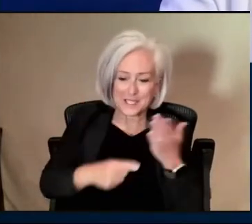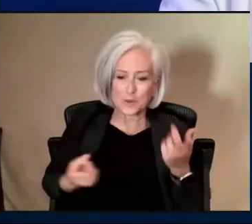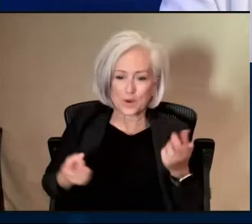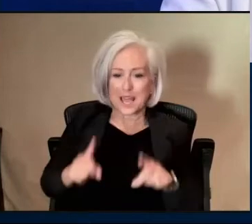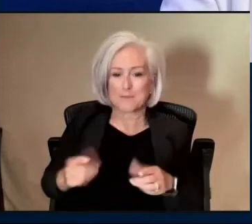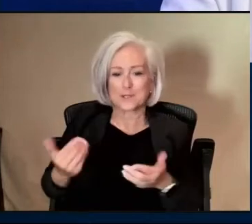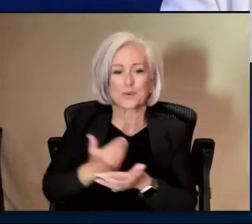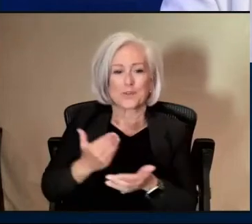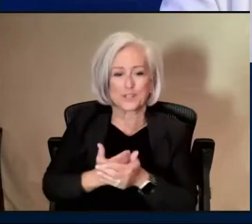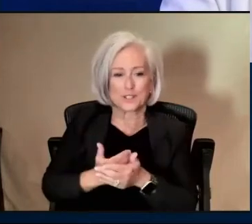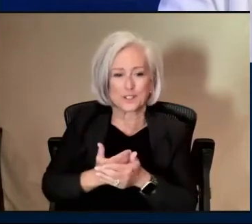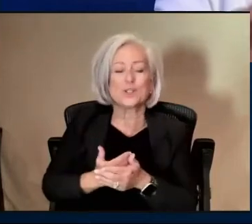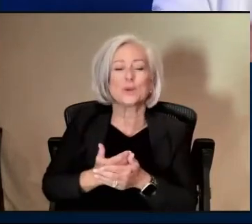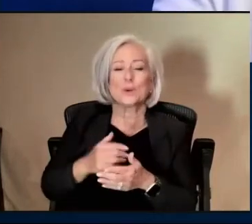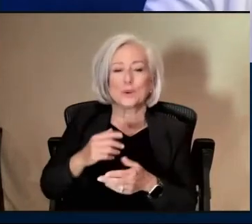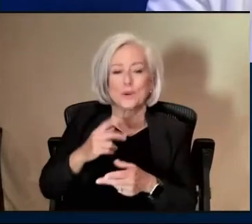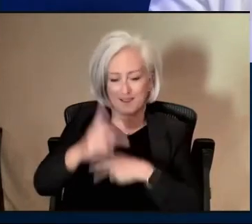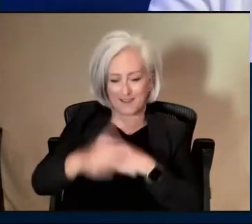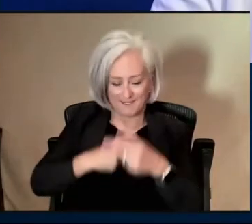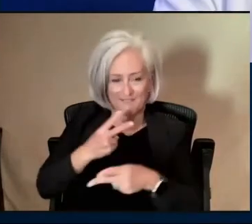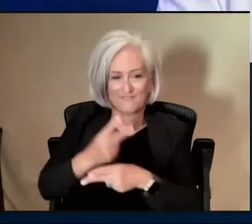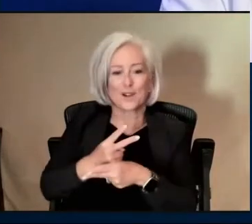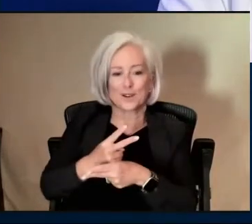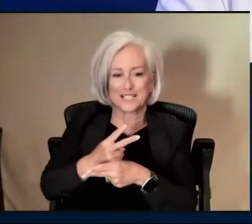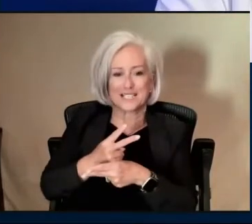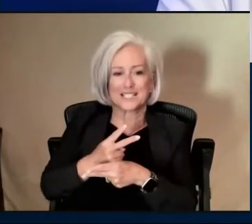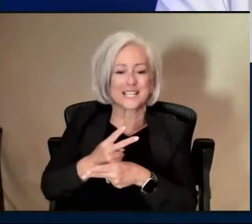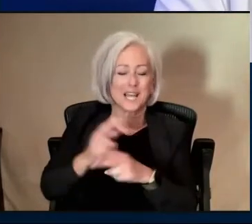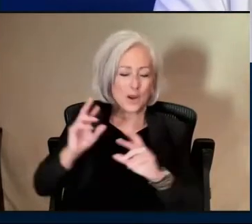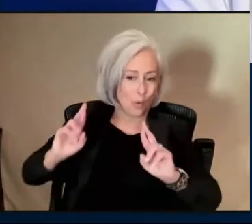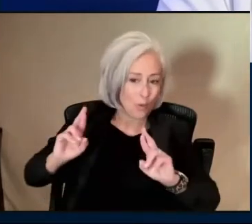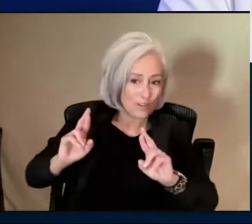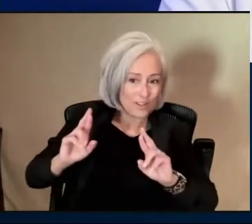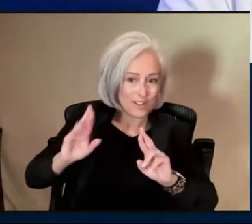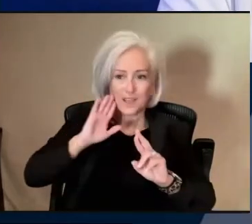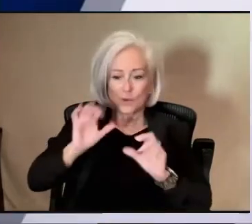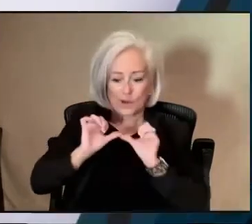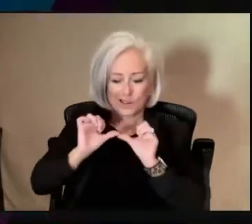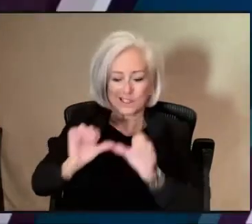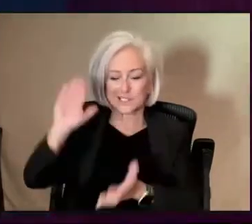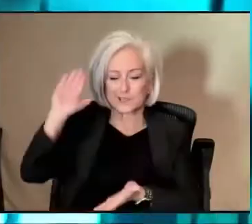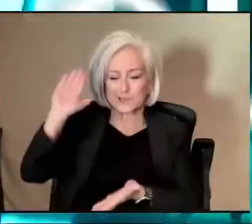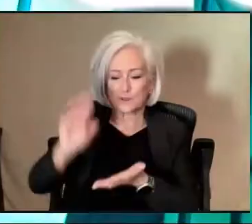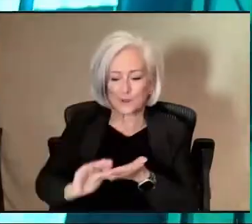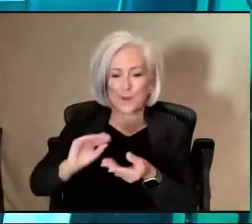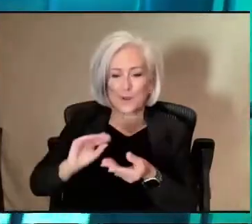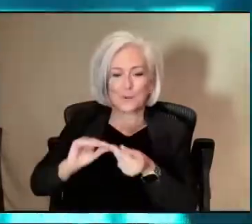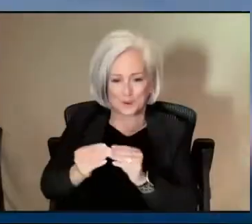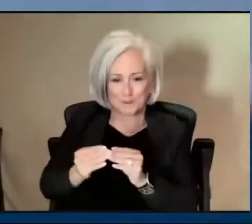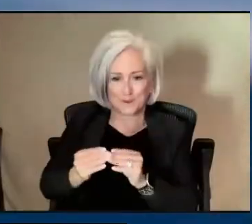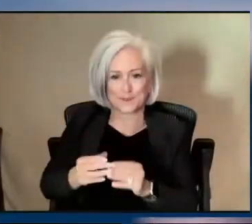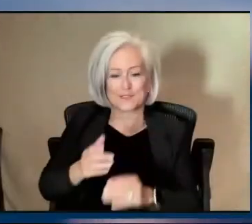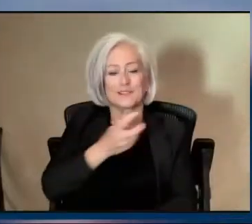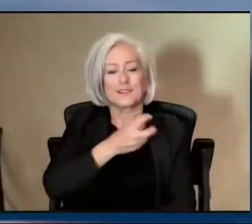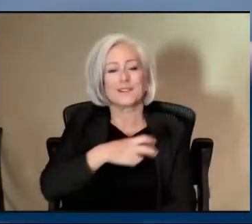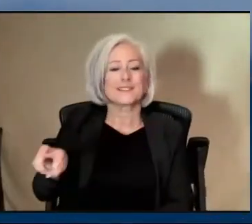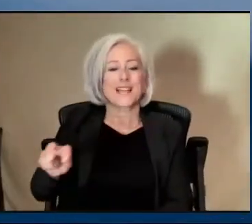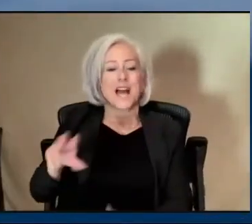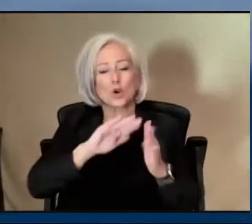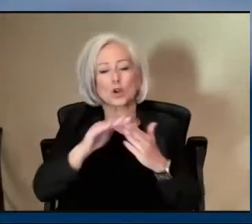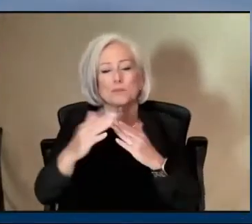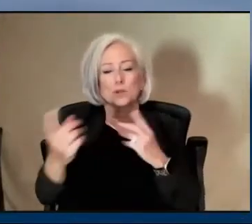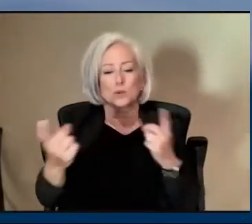But our hope is that this will maintain in those low numbers. Let's move over to our community questions. Jessica, we've been talking a long